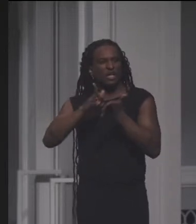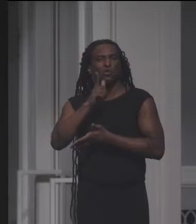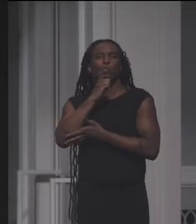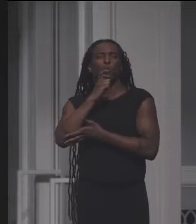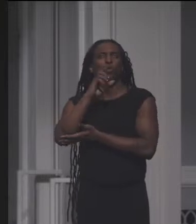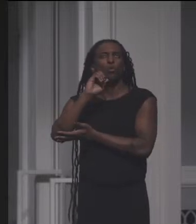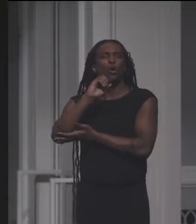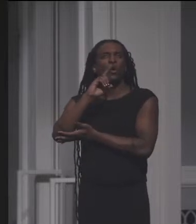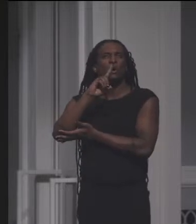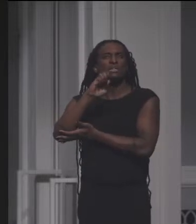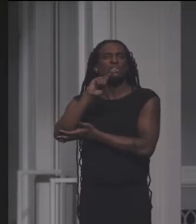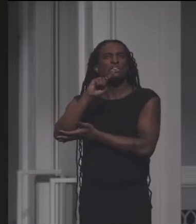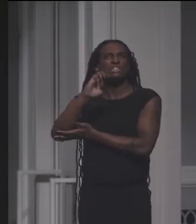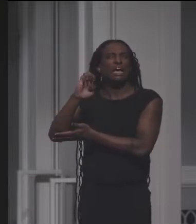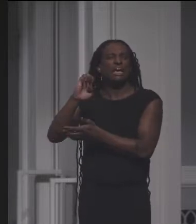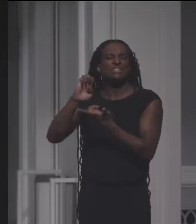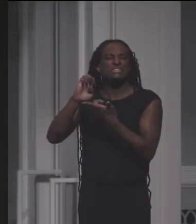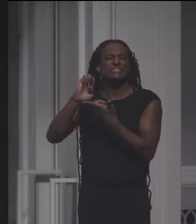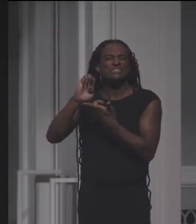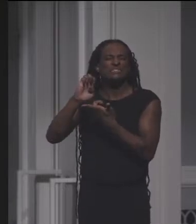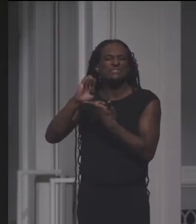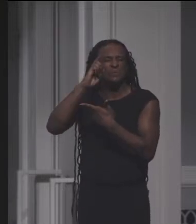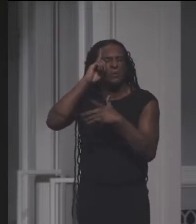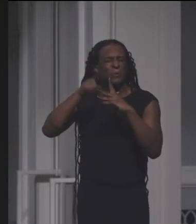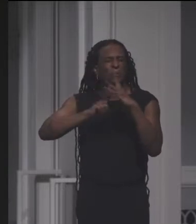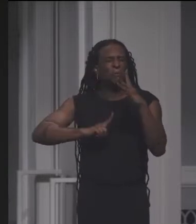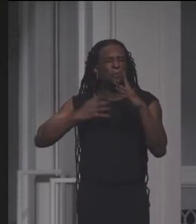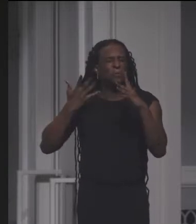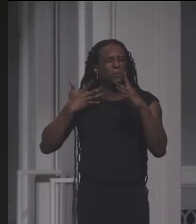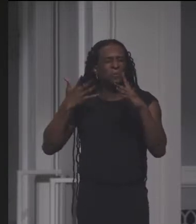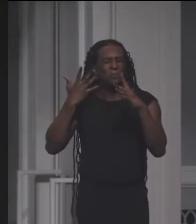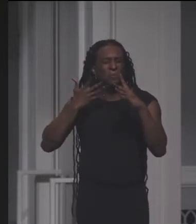can't remember the specifics. I will put it on my website later.